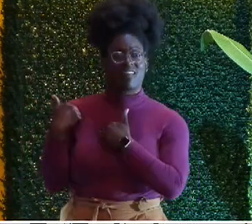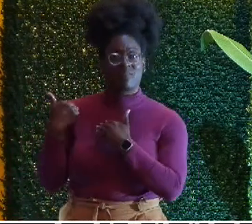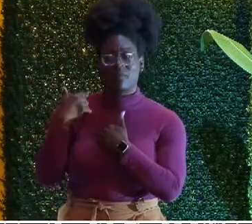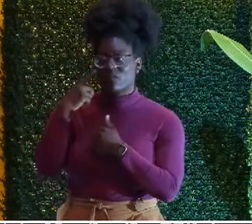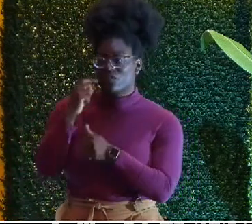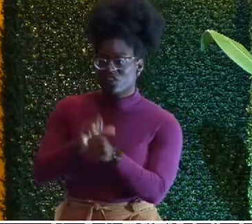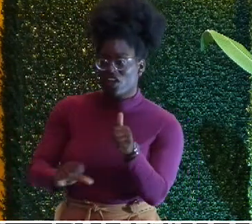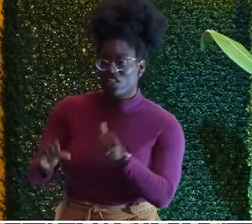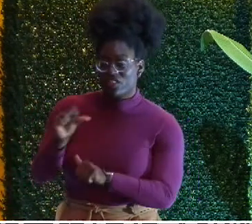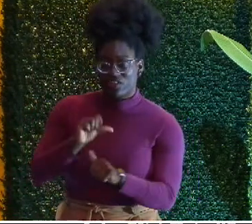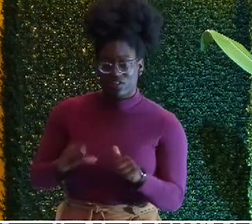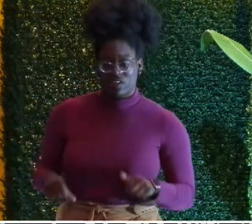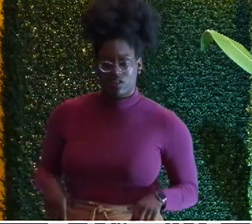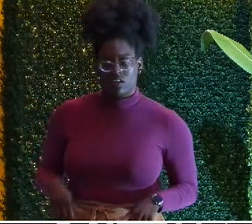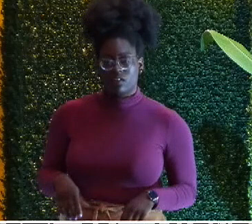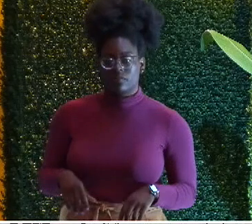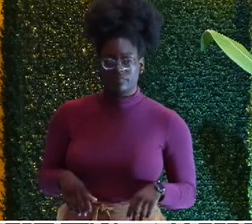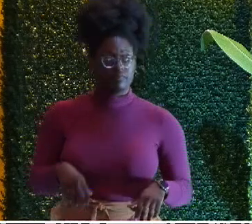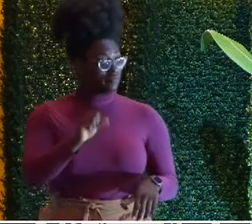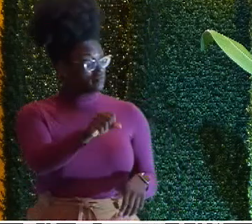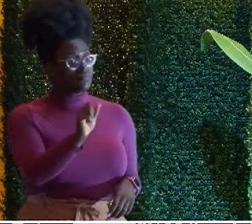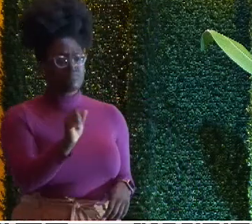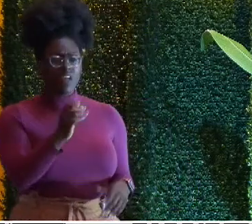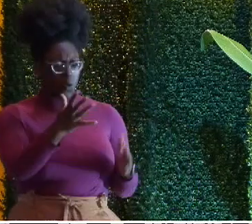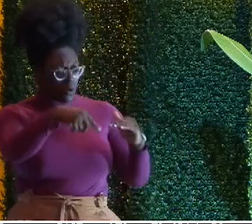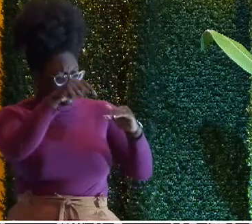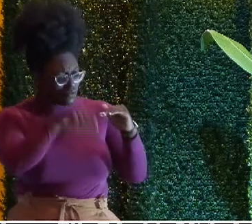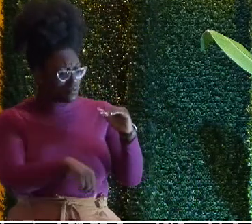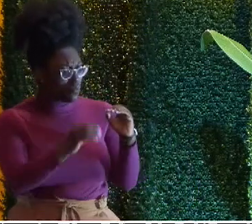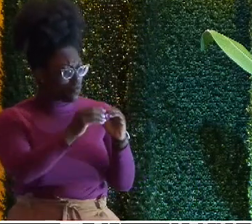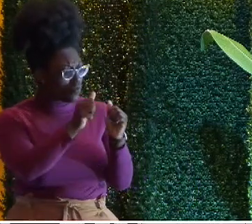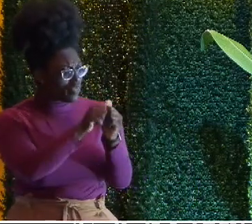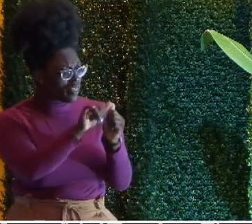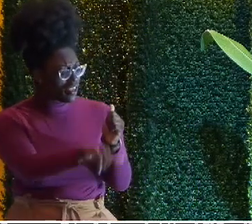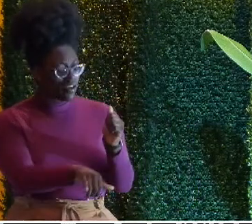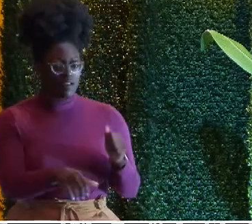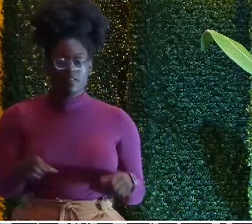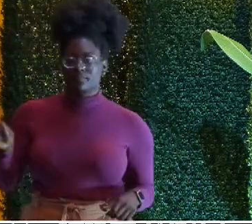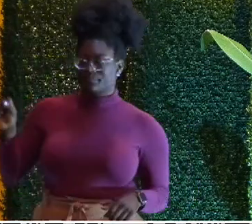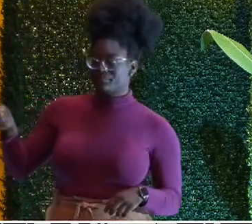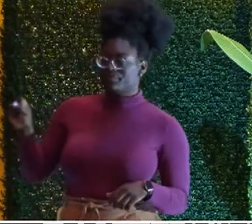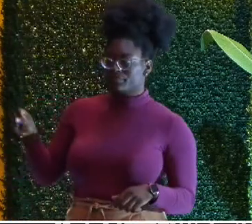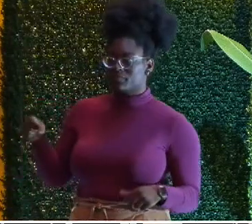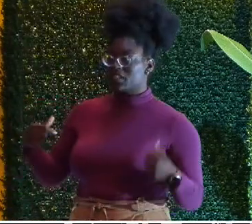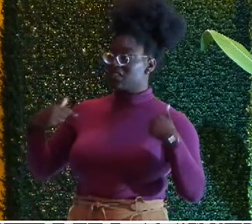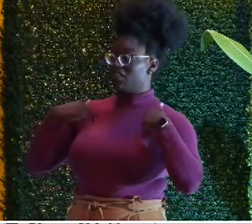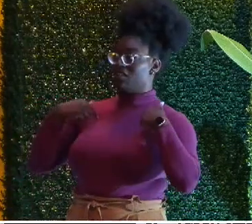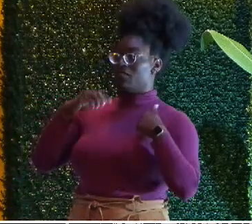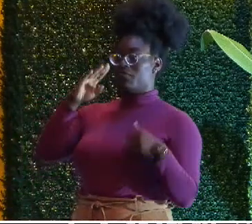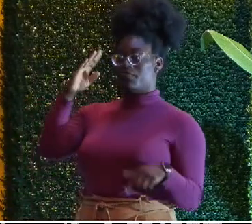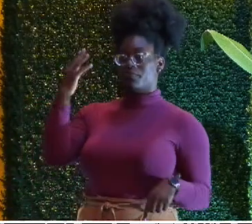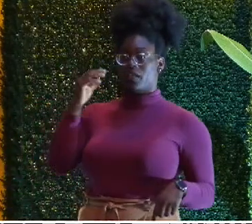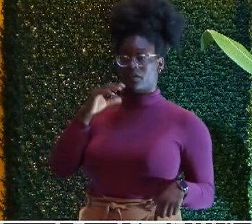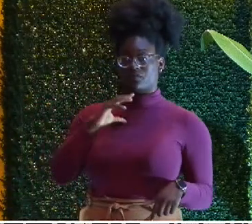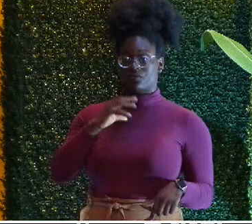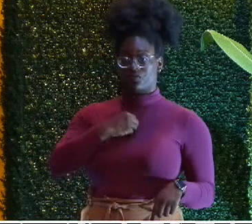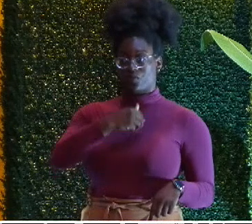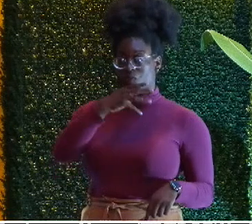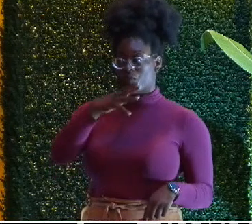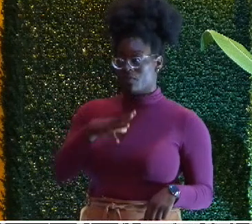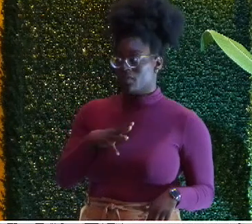Hold on, let's get into that. Because even as a Black trans woman sitting here, there is accountability that I haven't